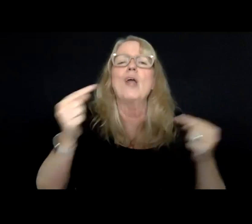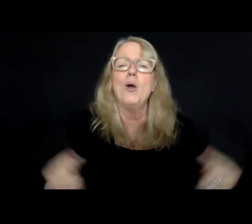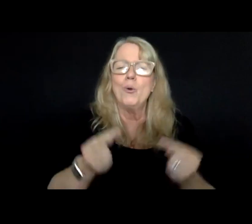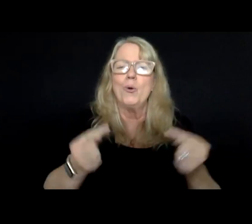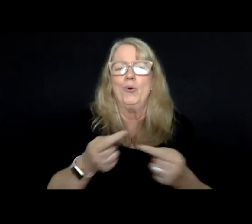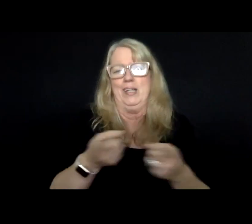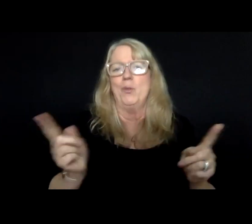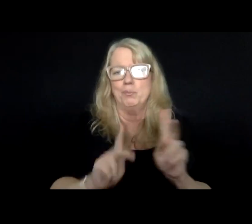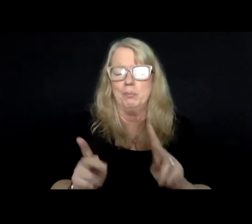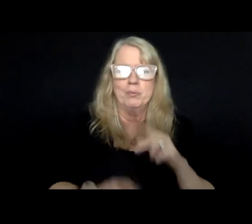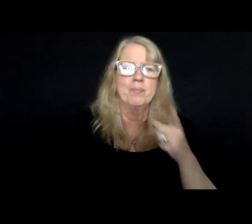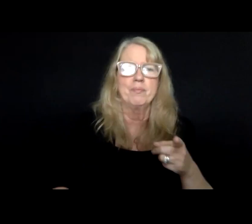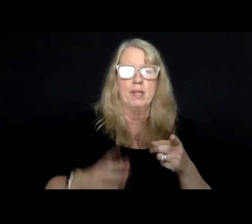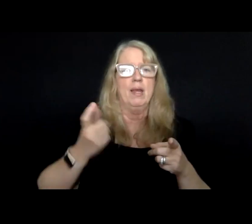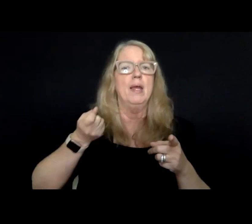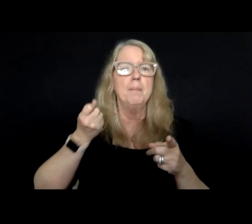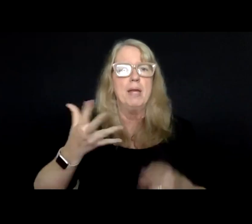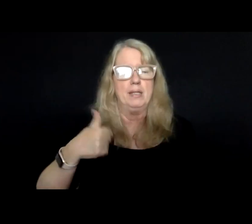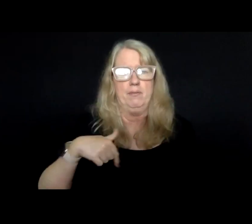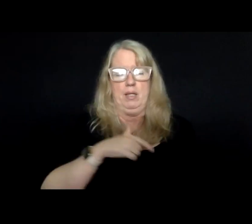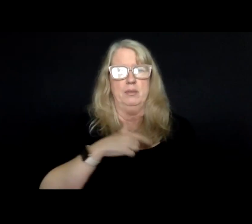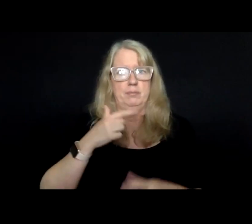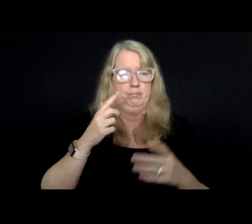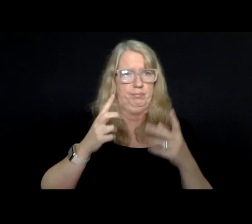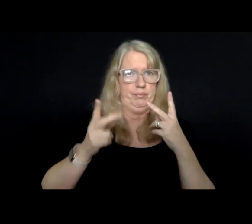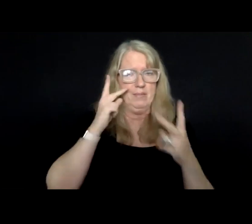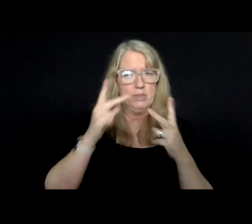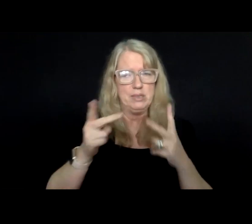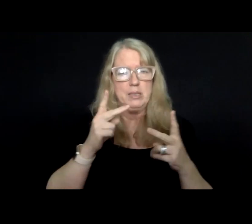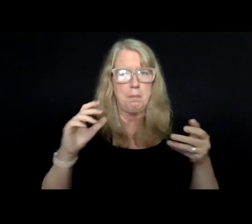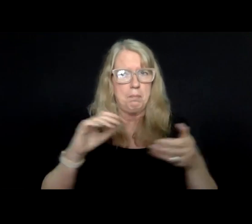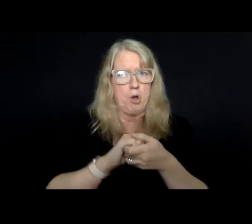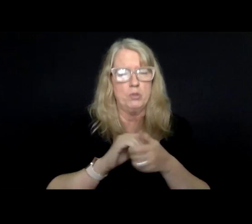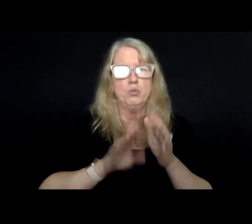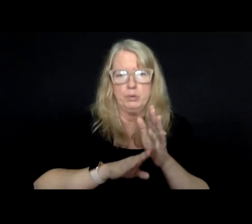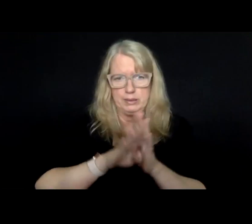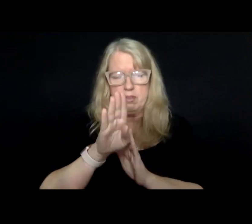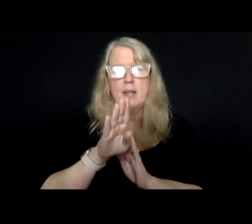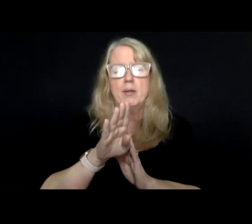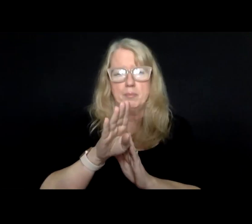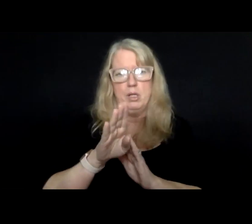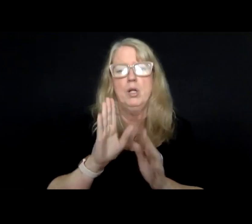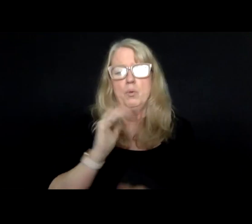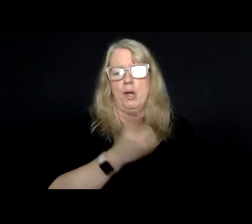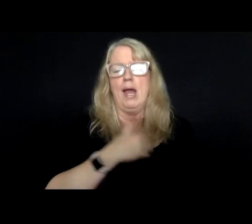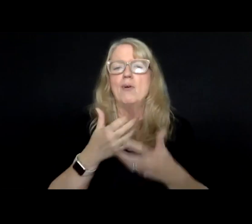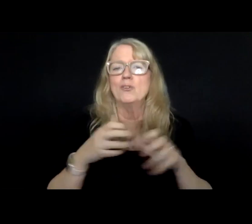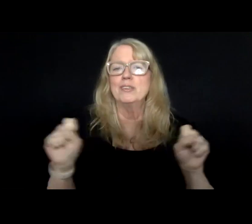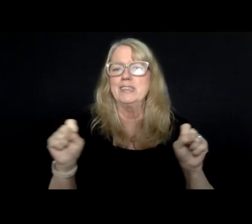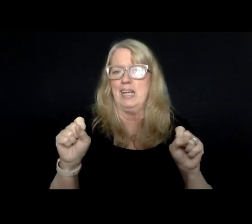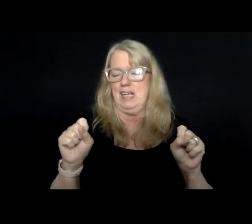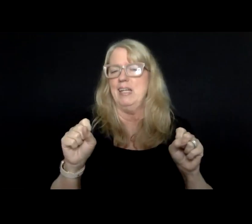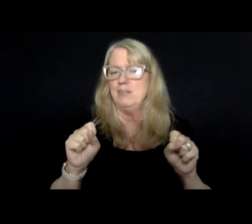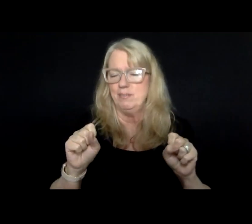And a lot of this is seen through partnerships we developed through our Safe Station program. As you saw